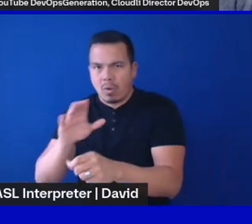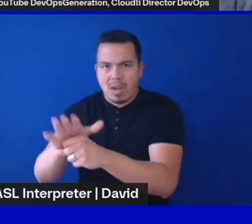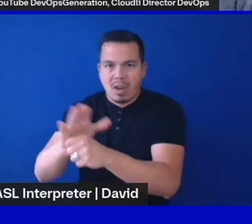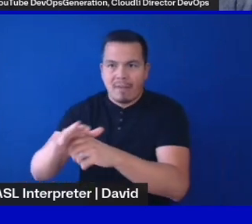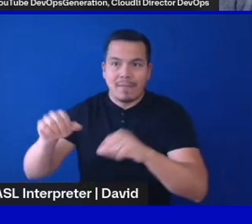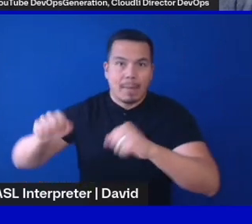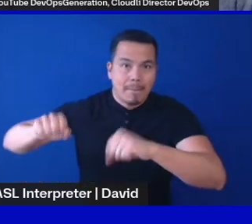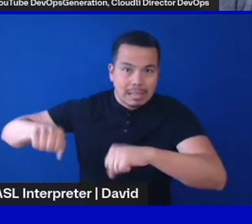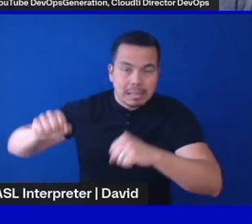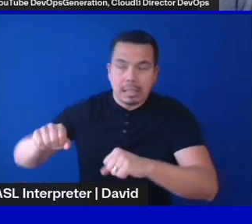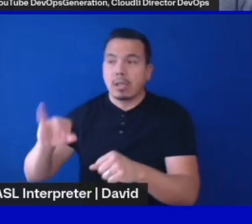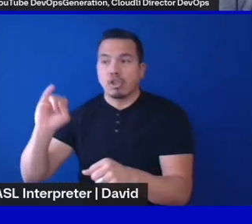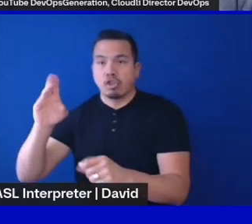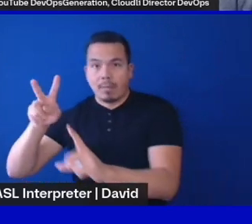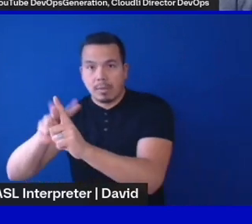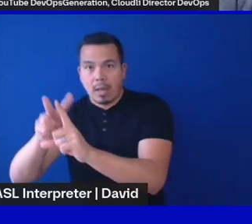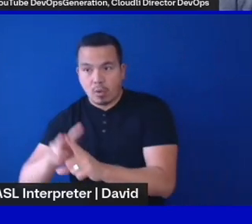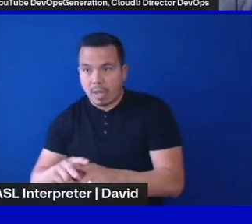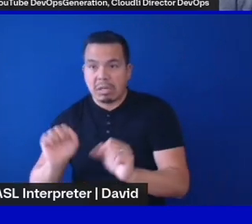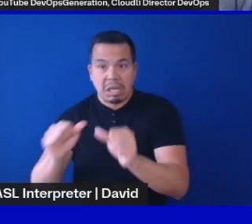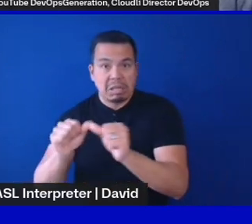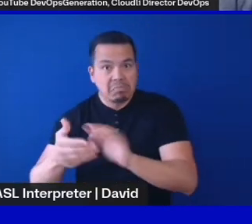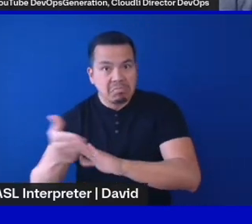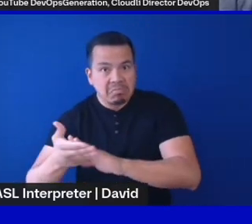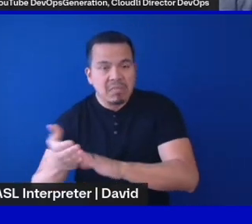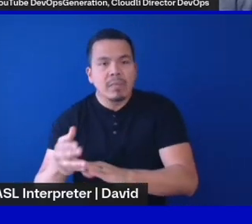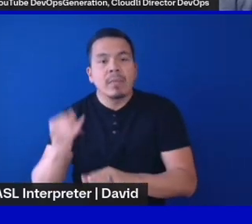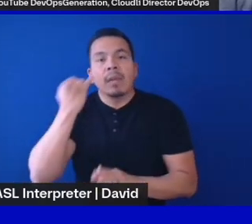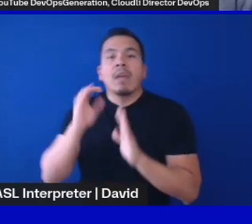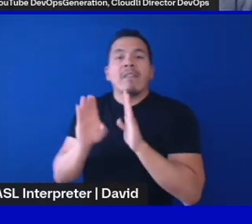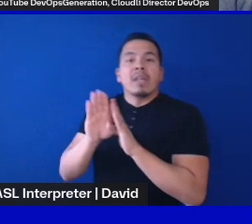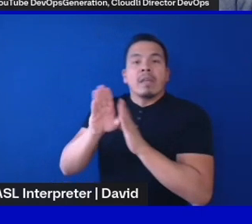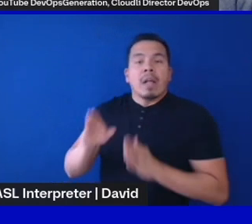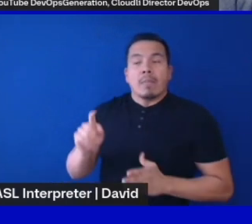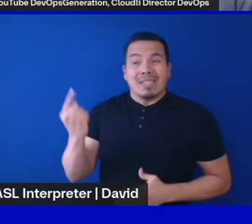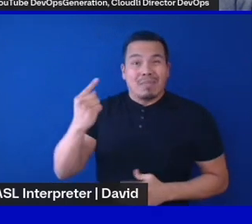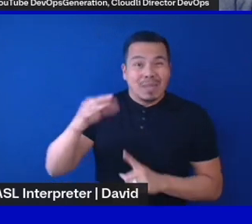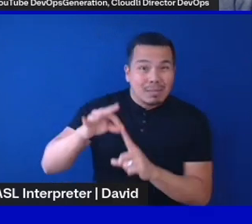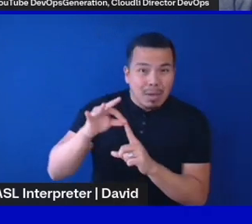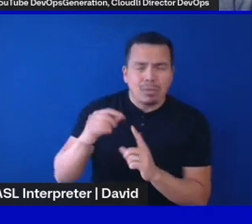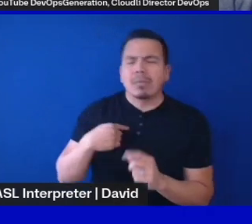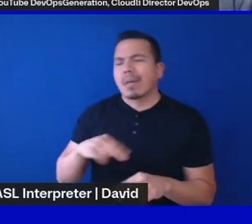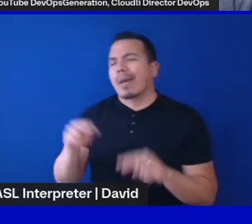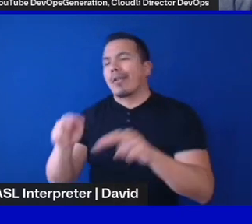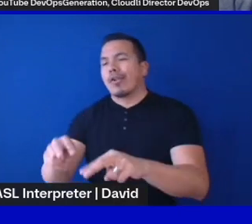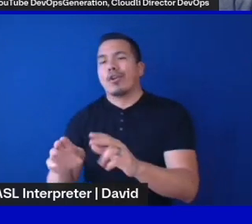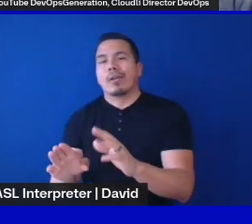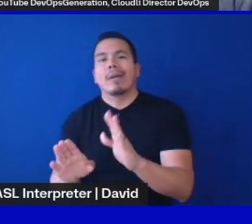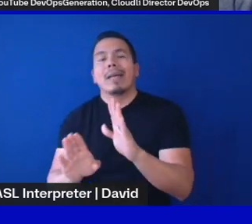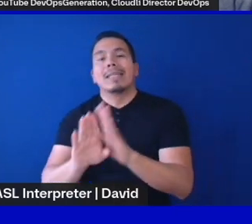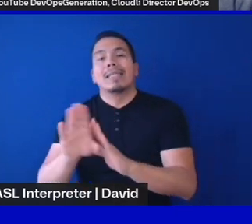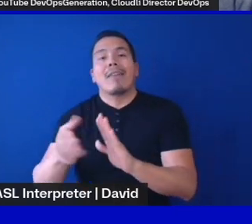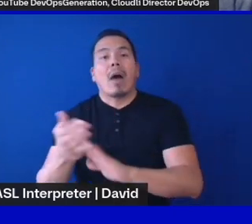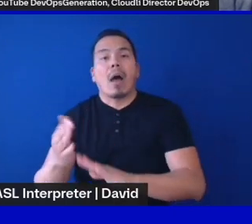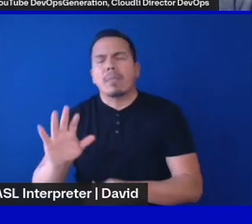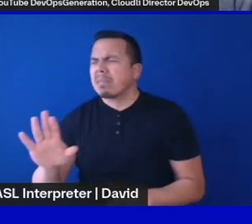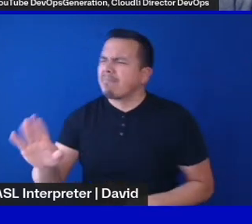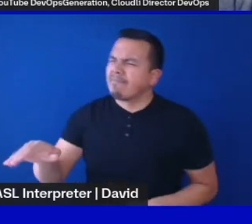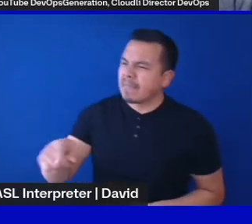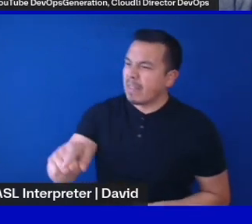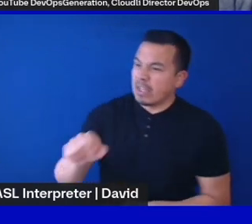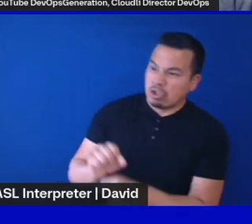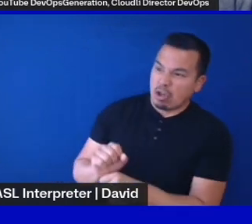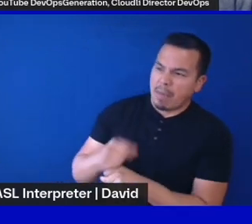jobs that have been allocated. And if the developer needs something special, they can reach out to DevOps and say, hey, this job I'm working on, I'm going to need a